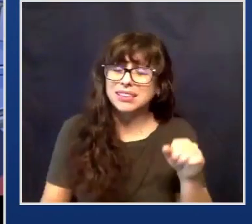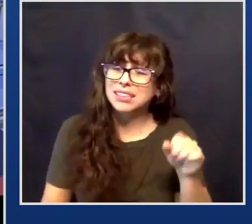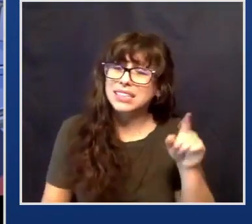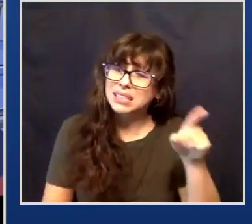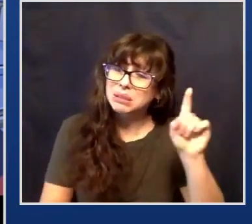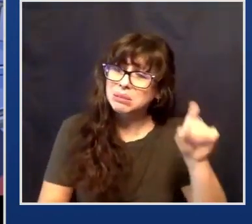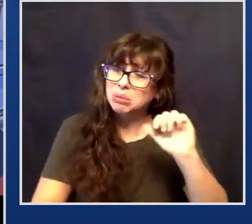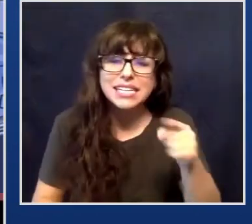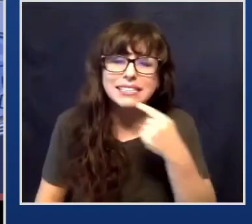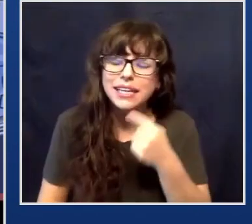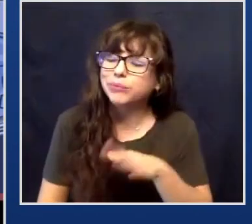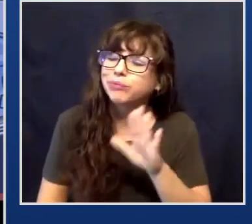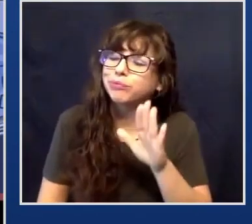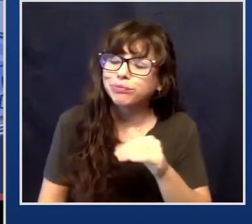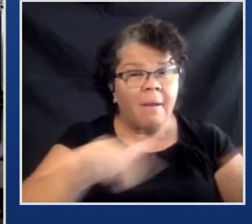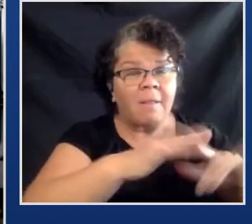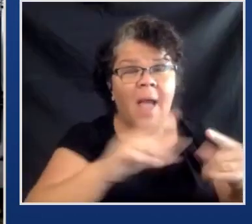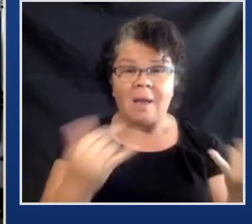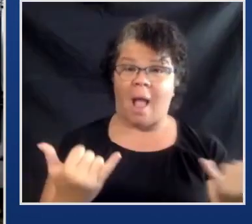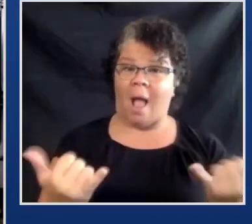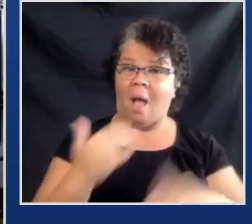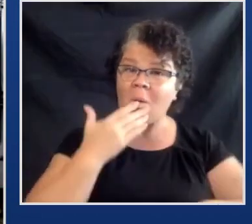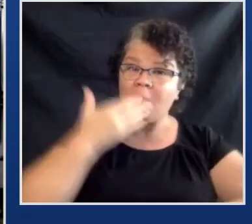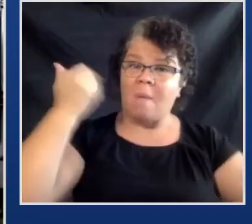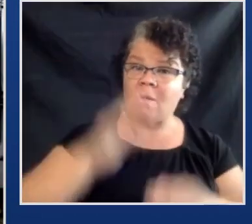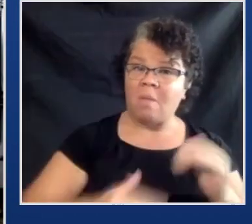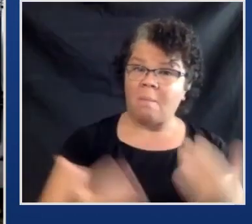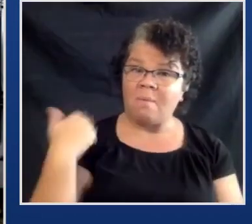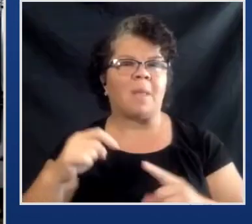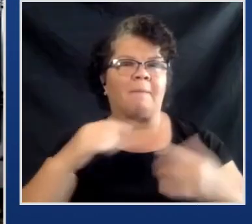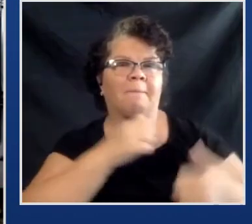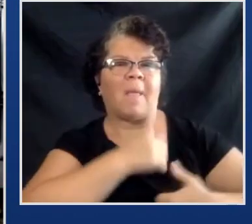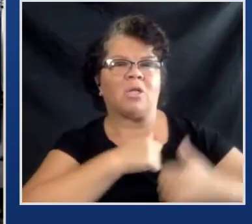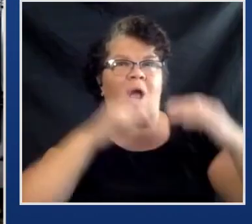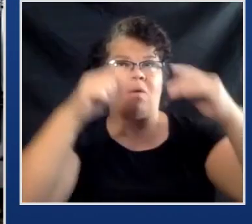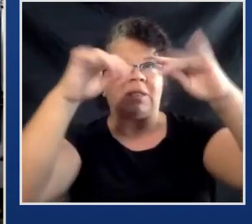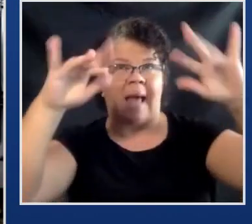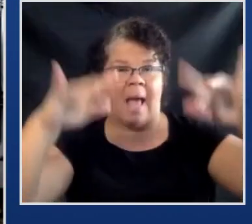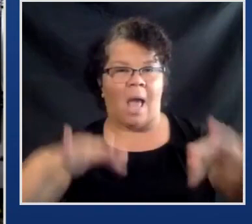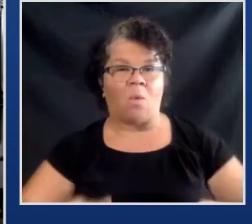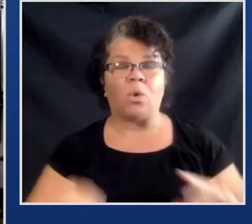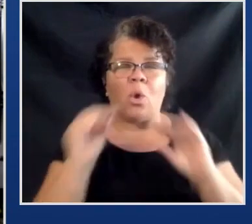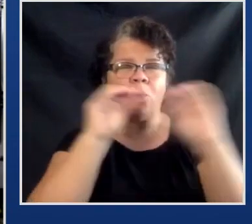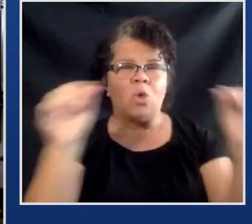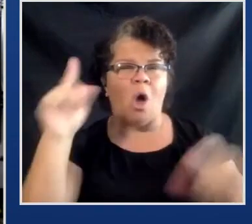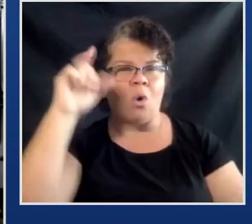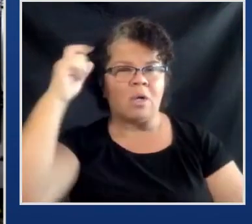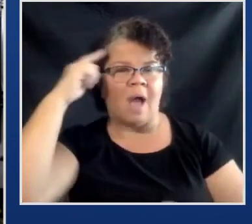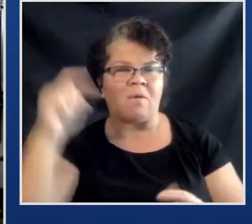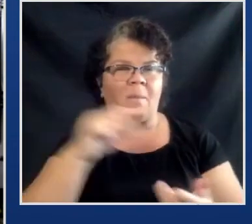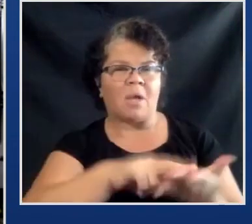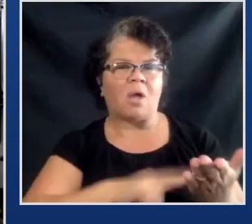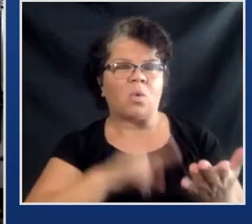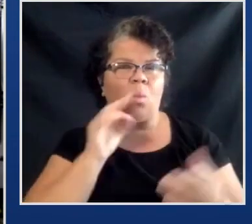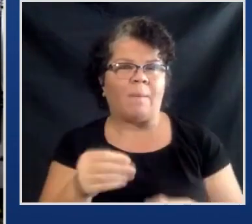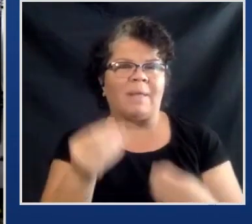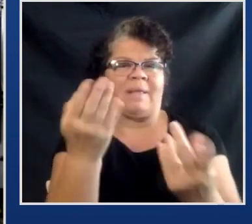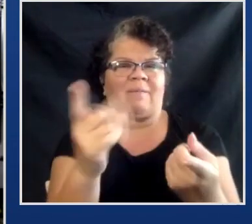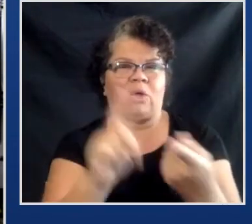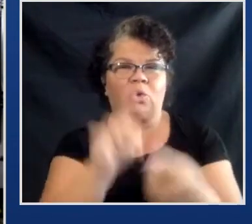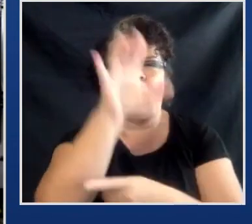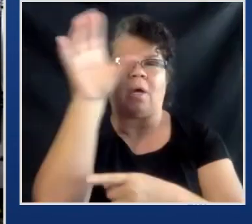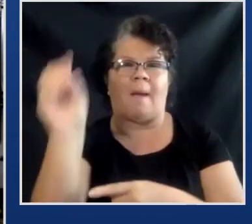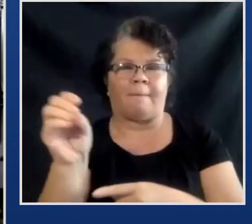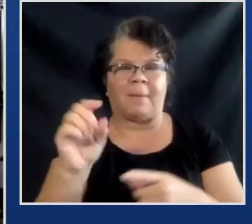not forget, due to COVID, who does this guy think he is? We've given to a company that isn't